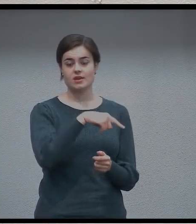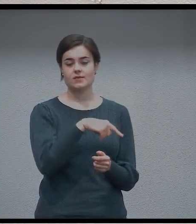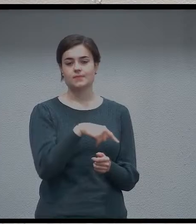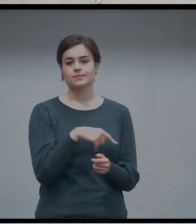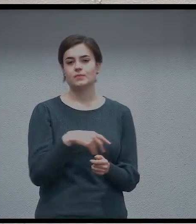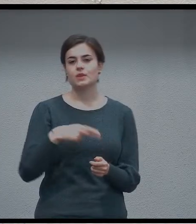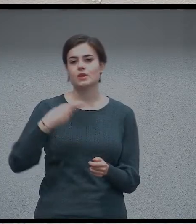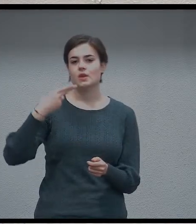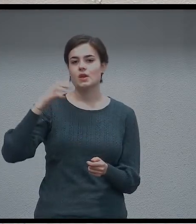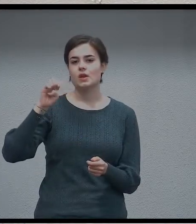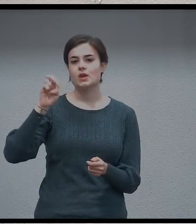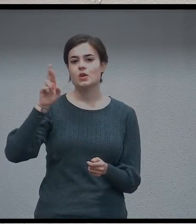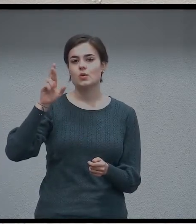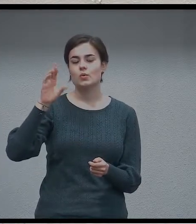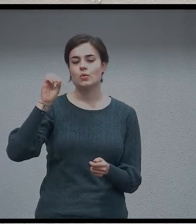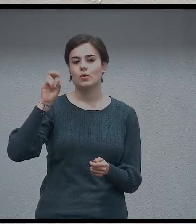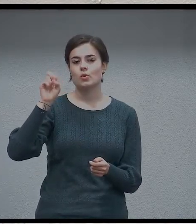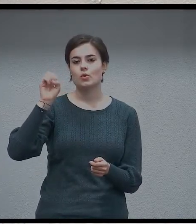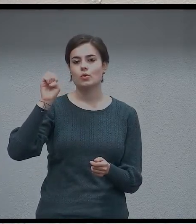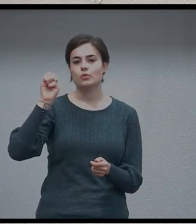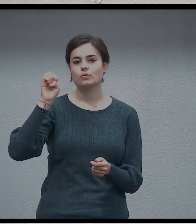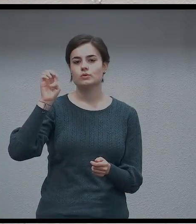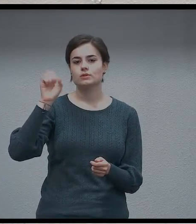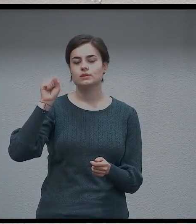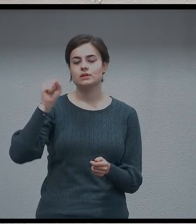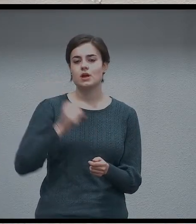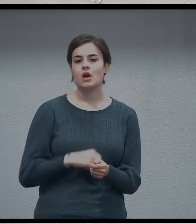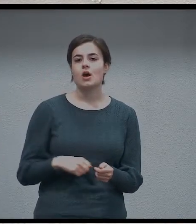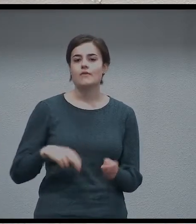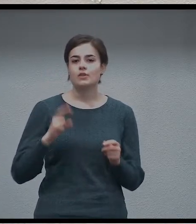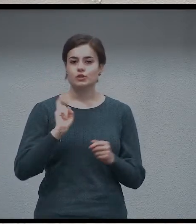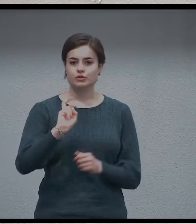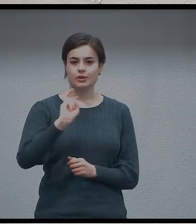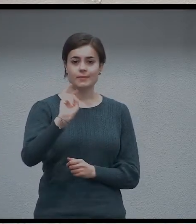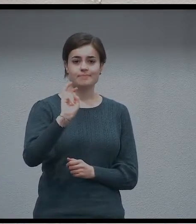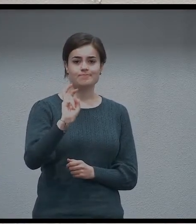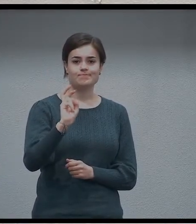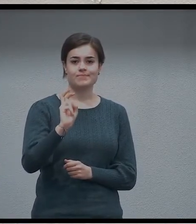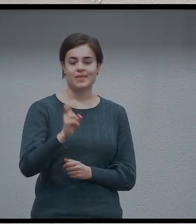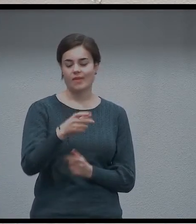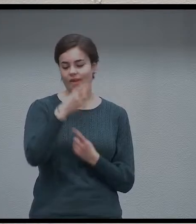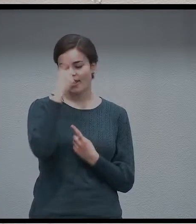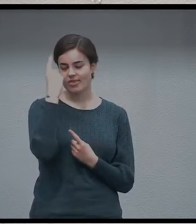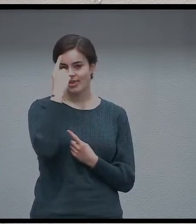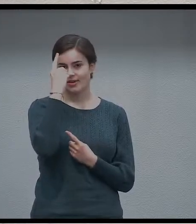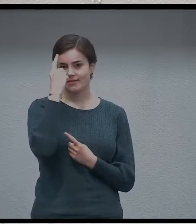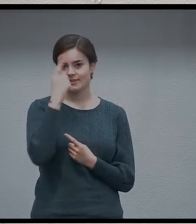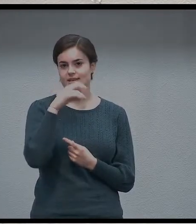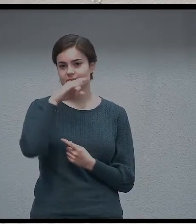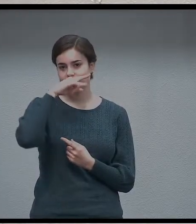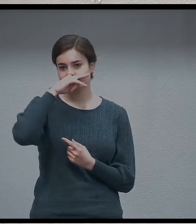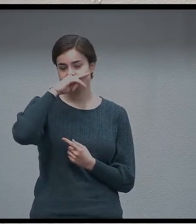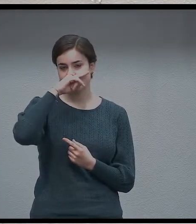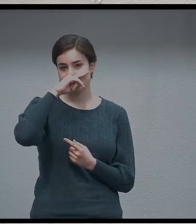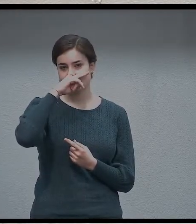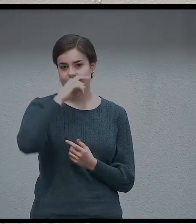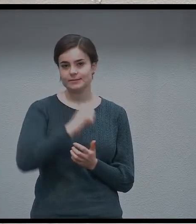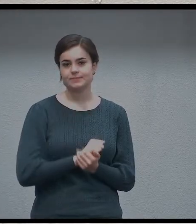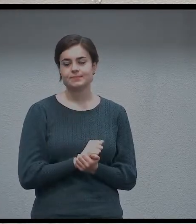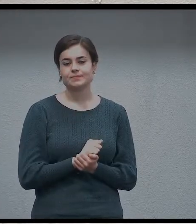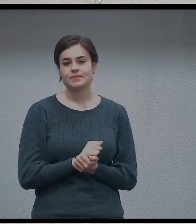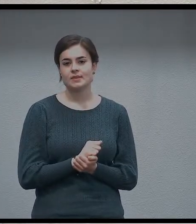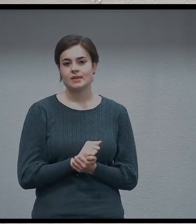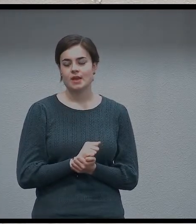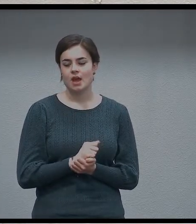When Jesus says, "To such belongs the kingdom of heaven," I think of these kids. I come back from this trip saying, I want to